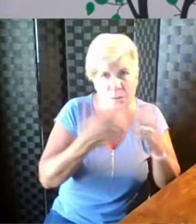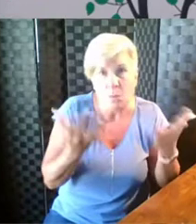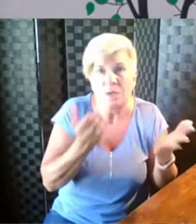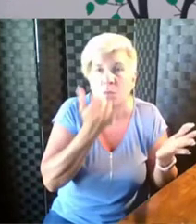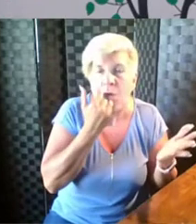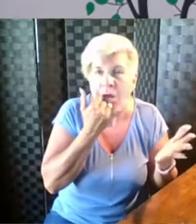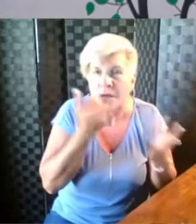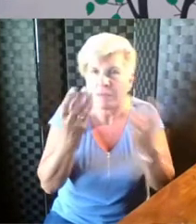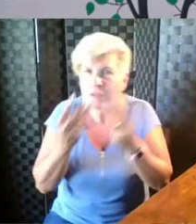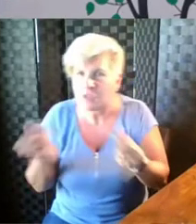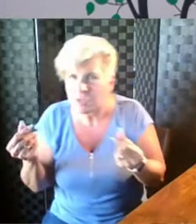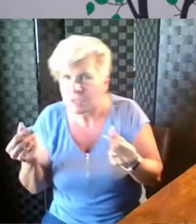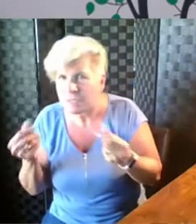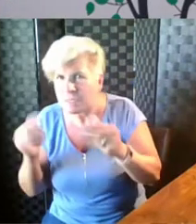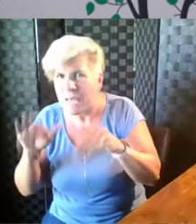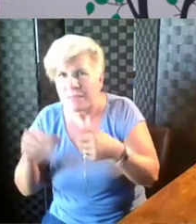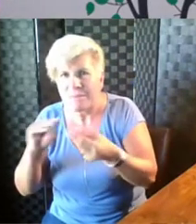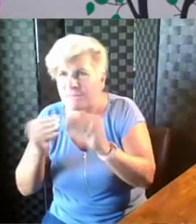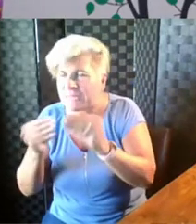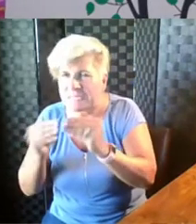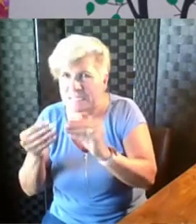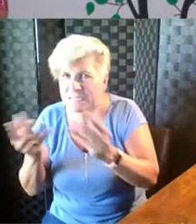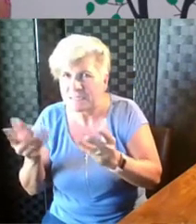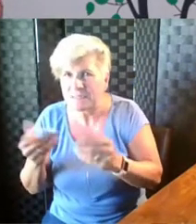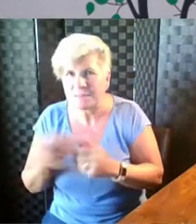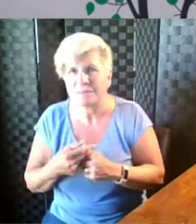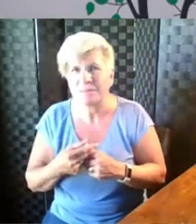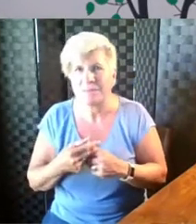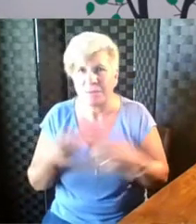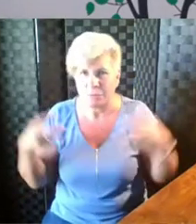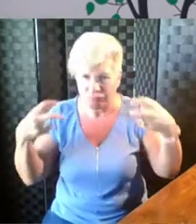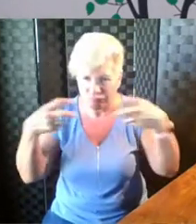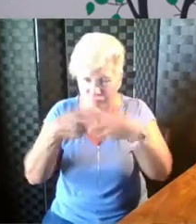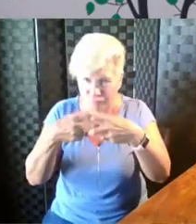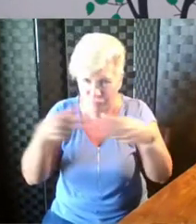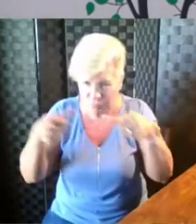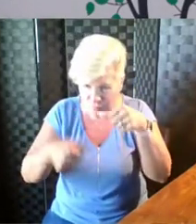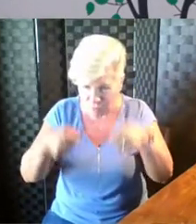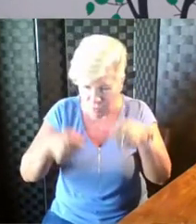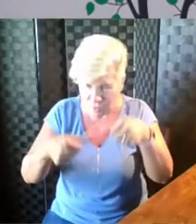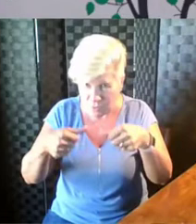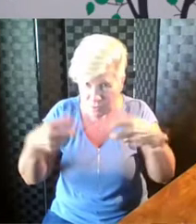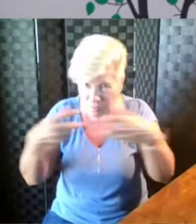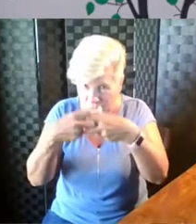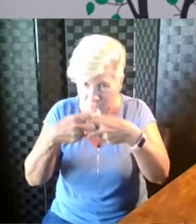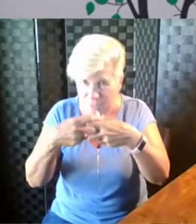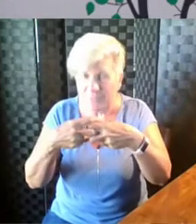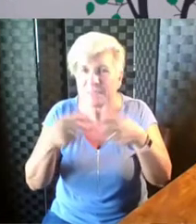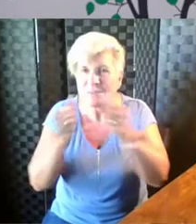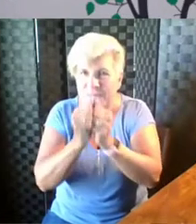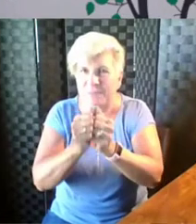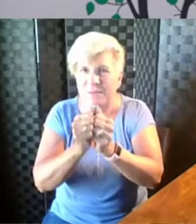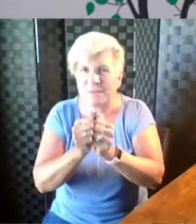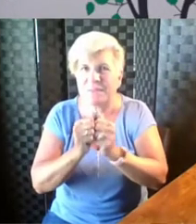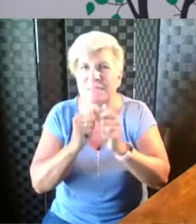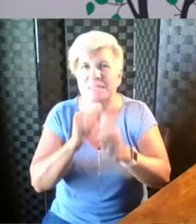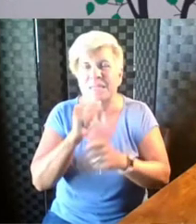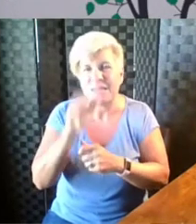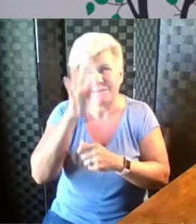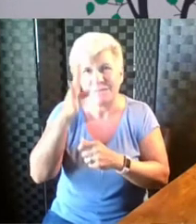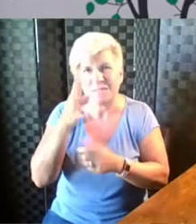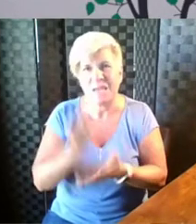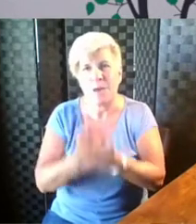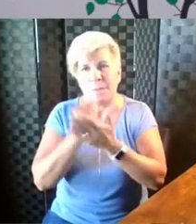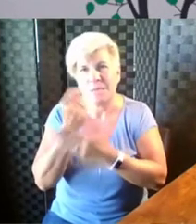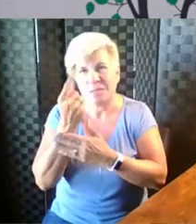wrong. The solution is how it's fixed. And those things go together to give us nonfiction text and help us